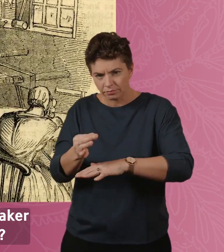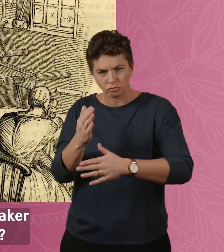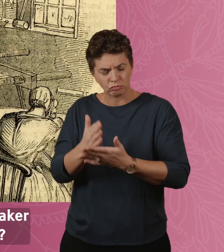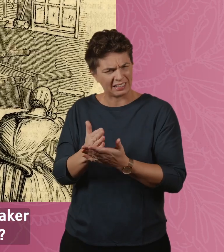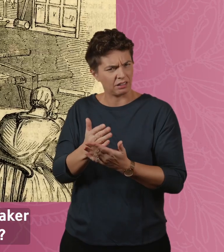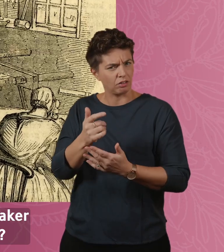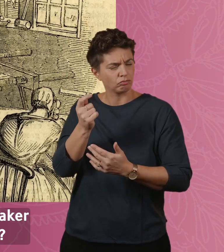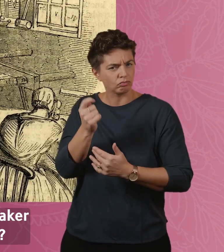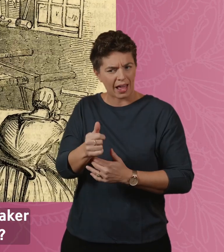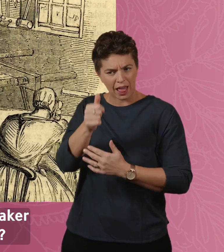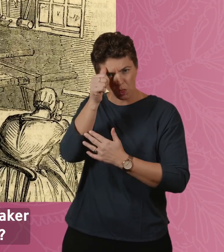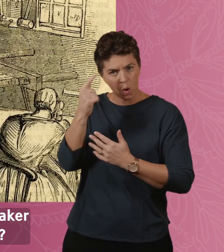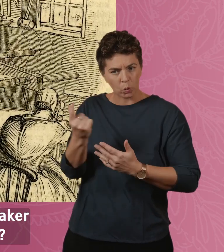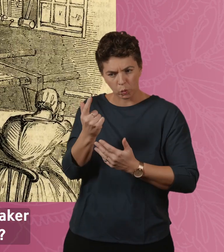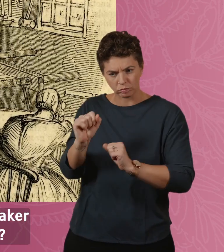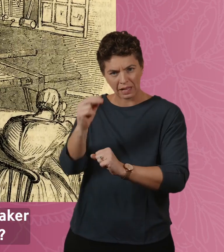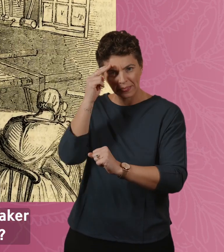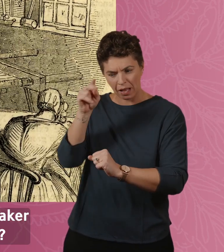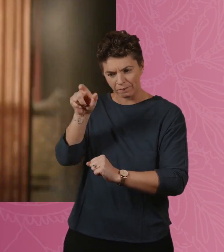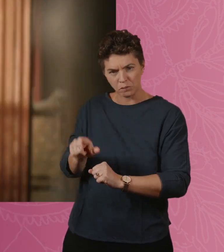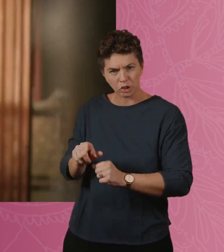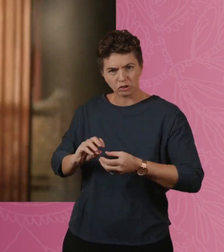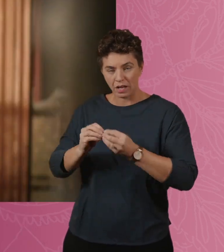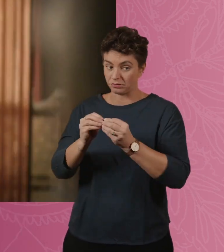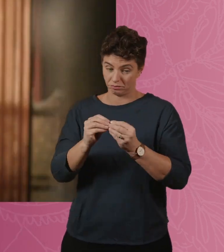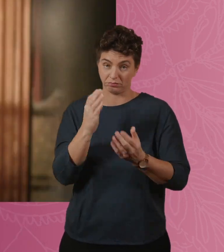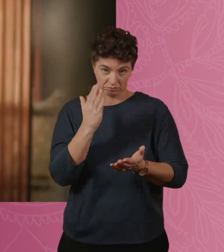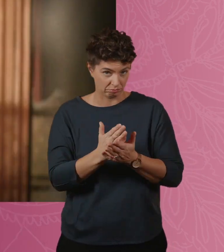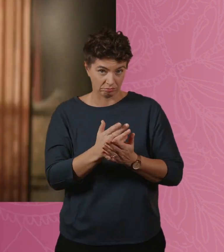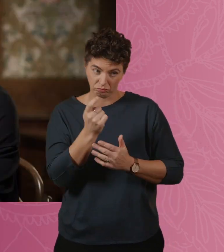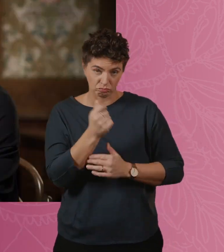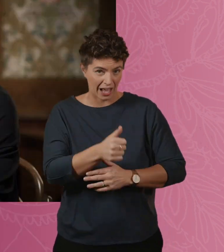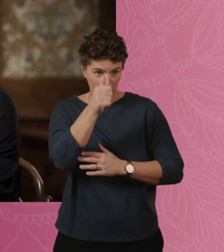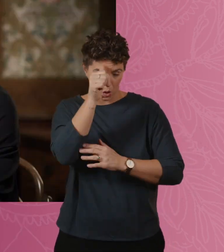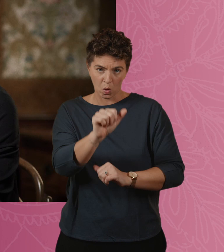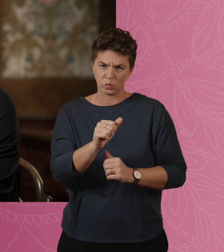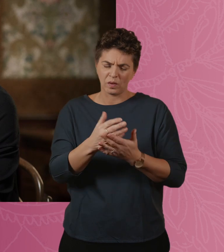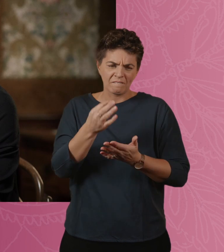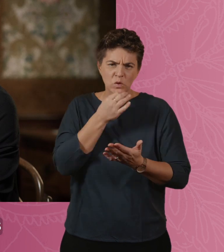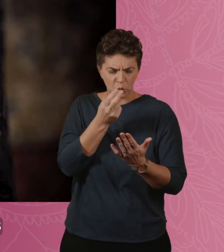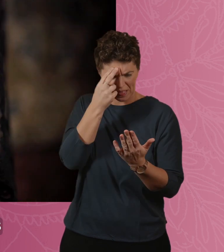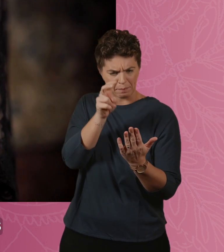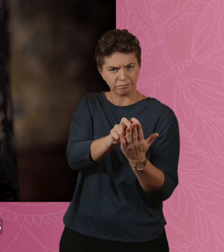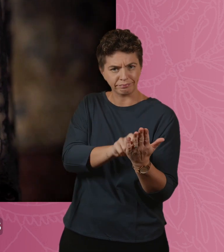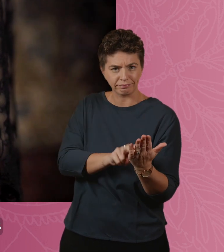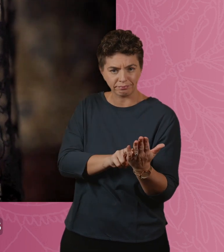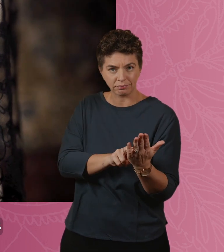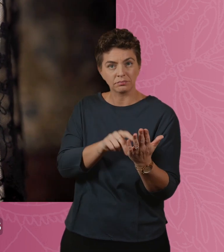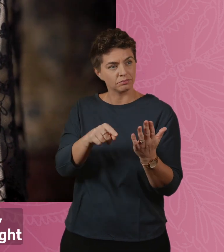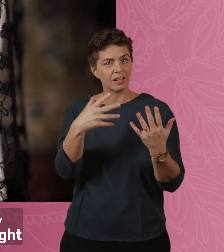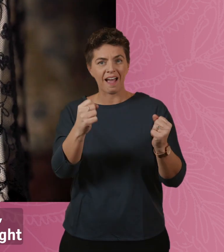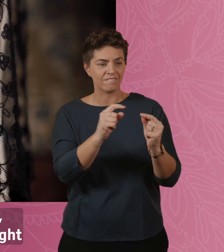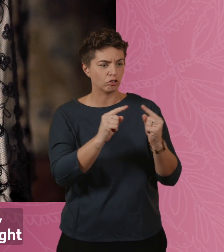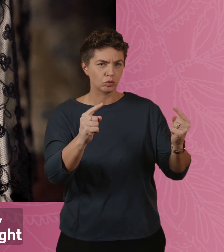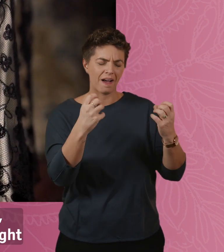to know the maker of a particular piece of lace, isn't it? It's incredibly unusual. Very few were documented, and although this room